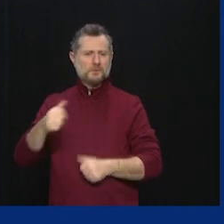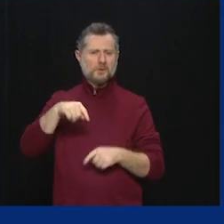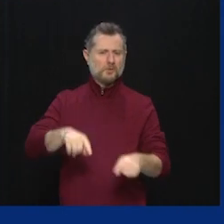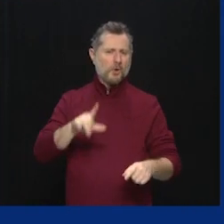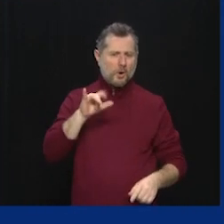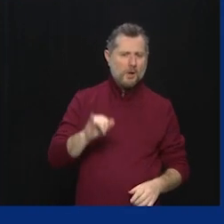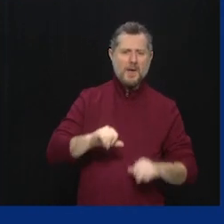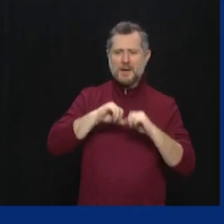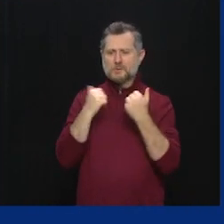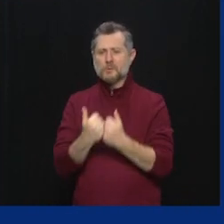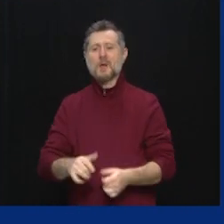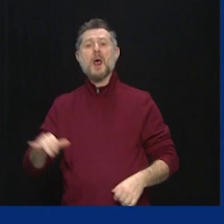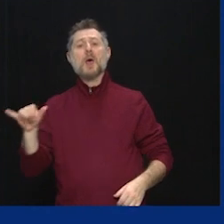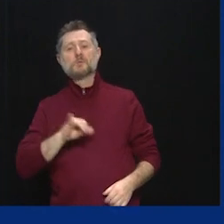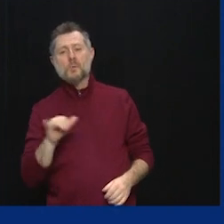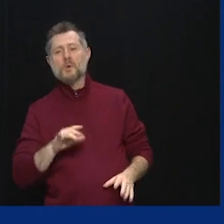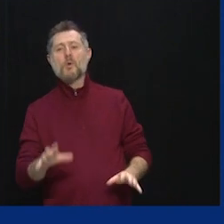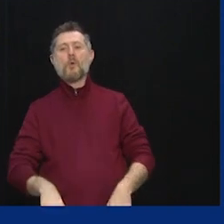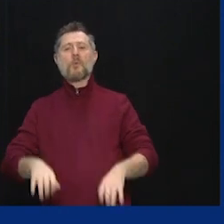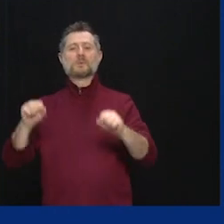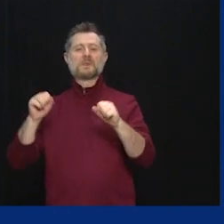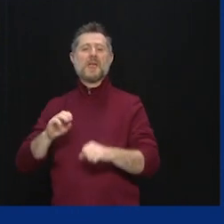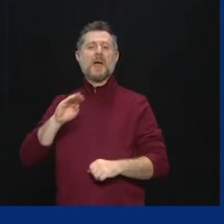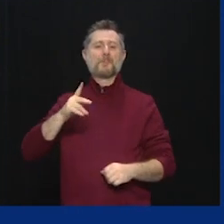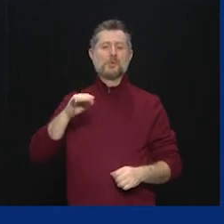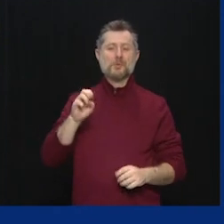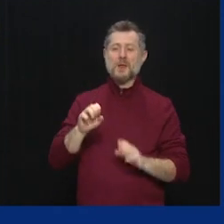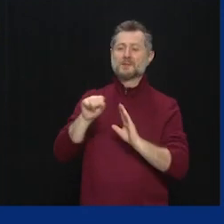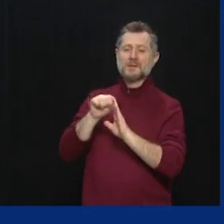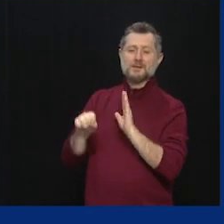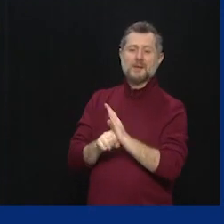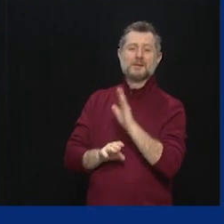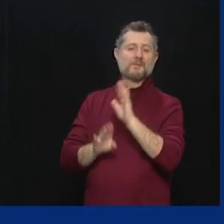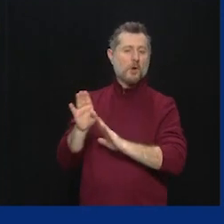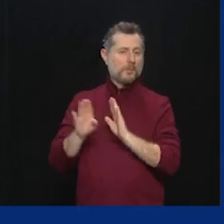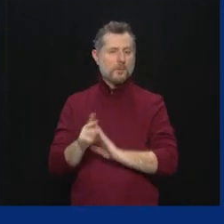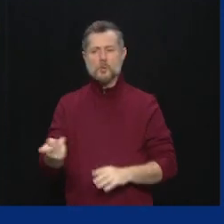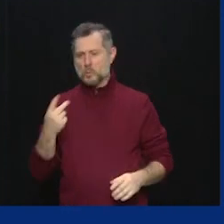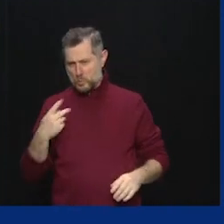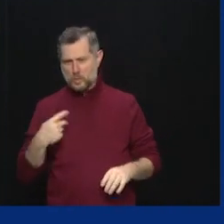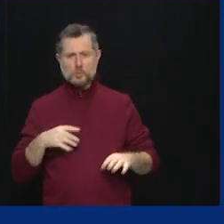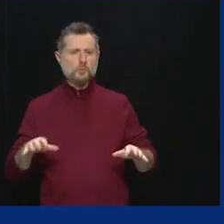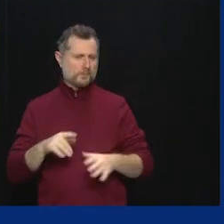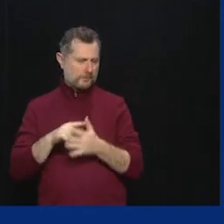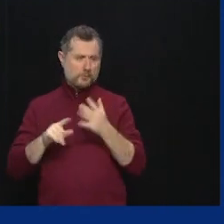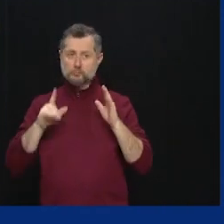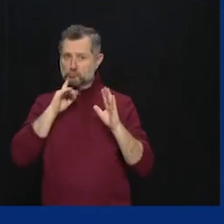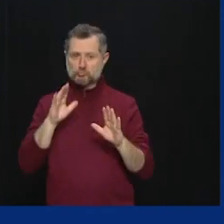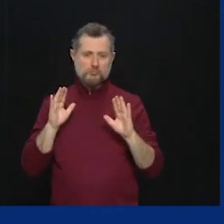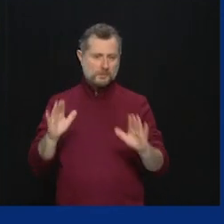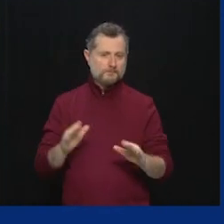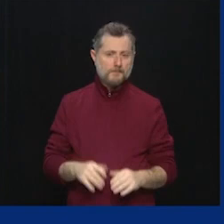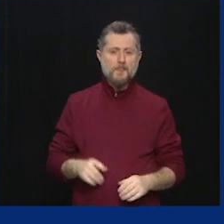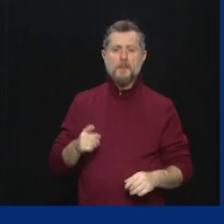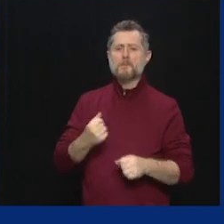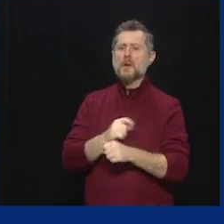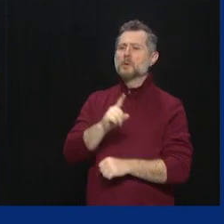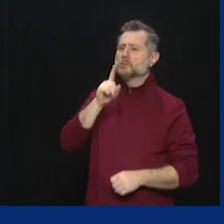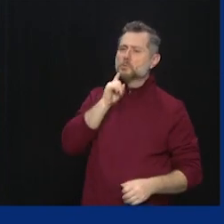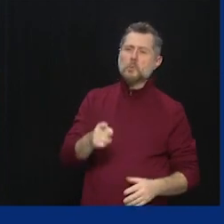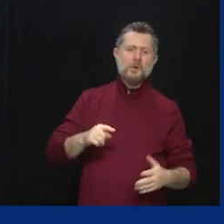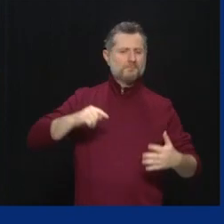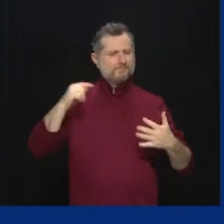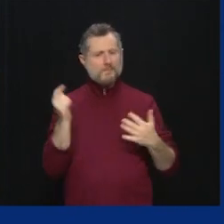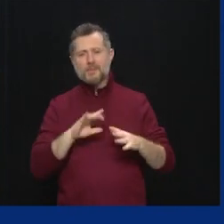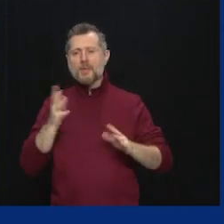our incoming chair of Empire State Development. Yes, we're going to do great things, and I have you there to make sure we never forget Long Island. So that's Kevin's job right